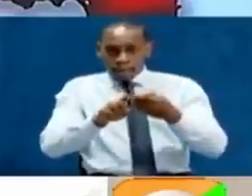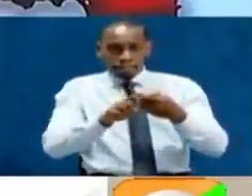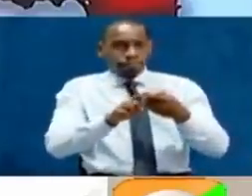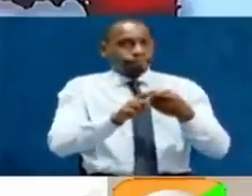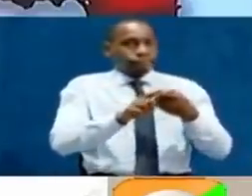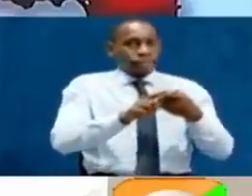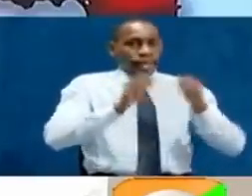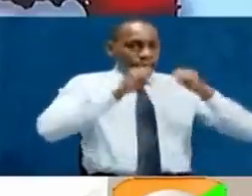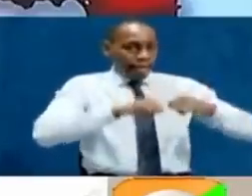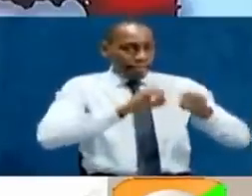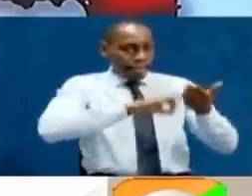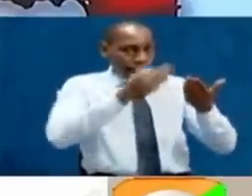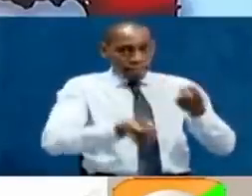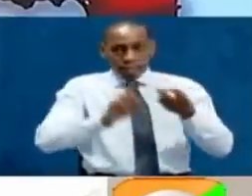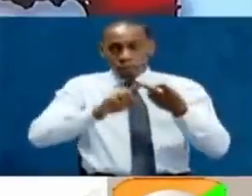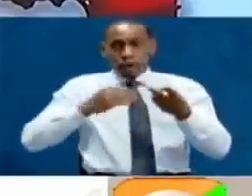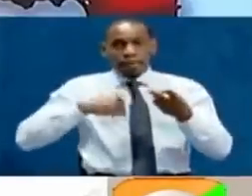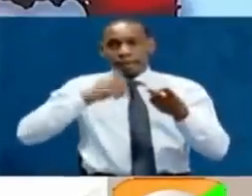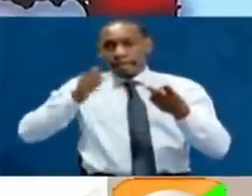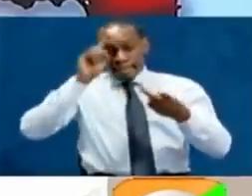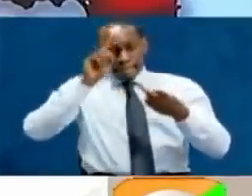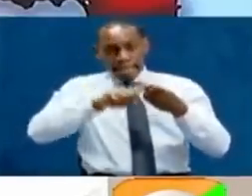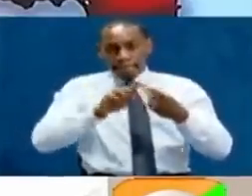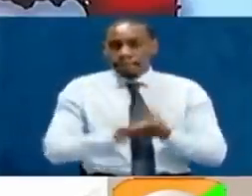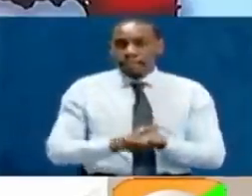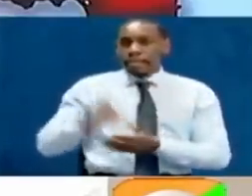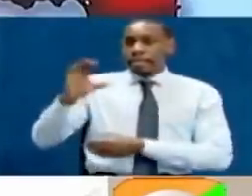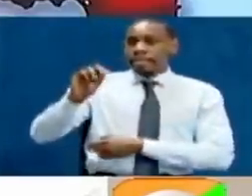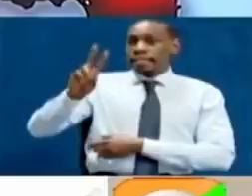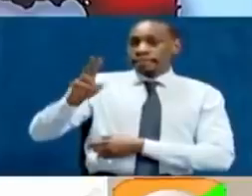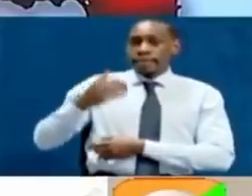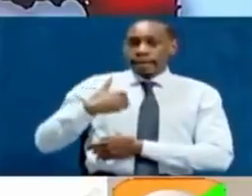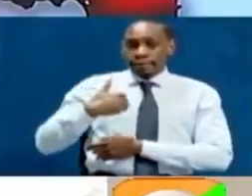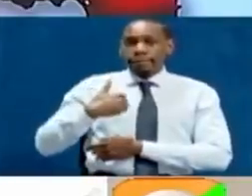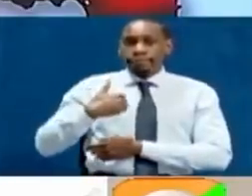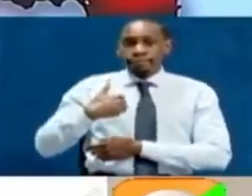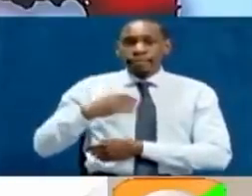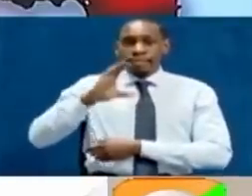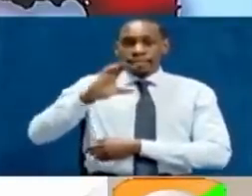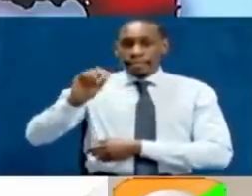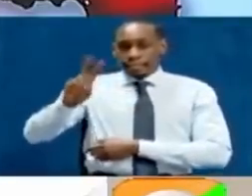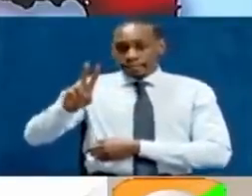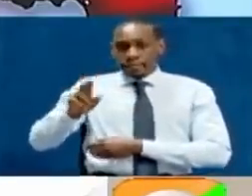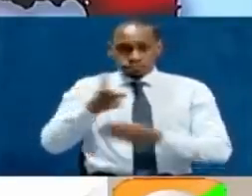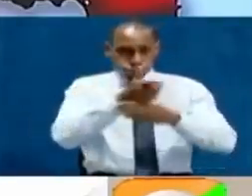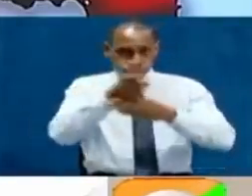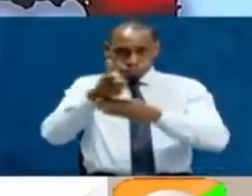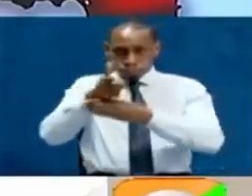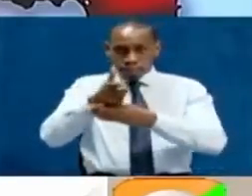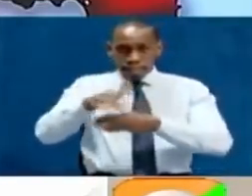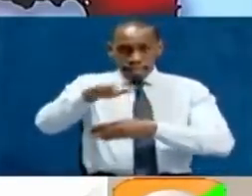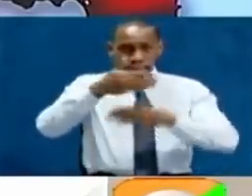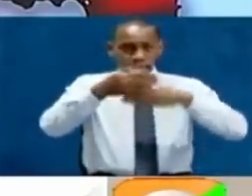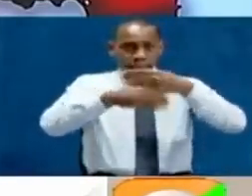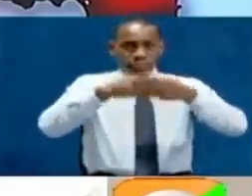deal gone wrong, or was there something else? Well, Citizen TV has acquired CCTV footage from the